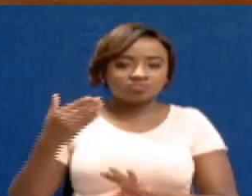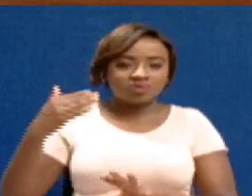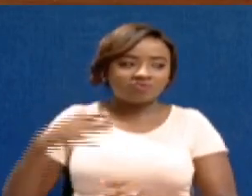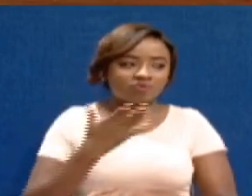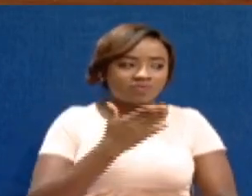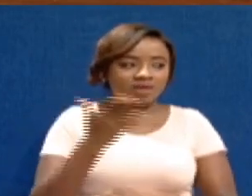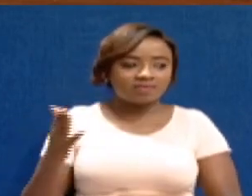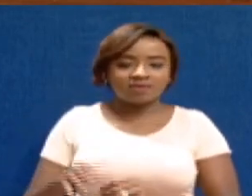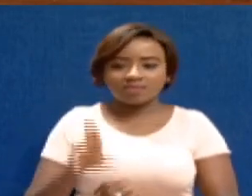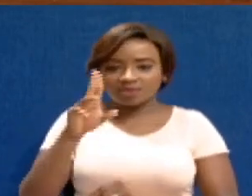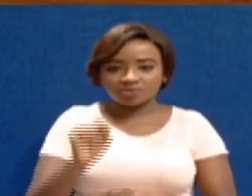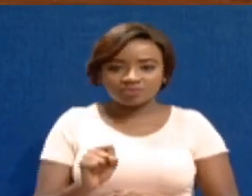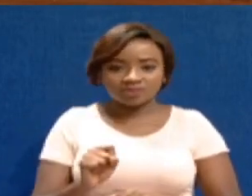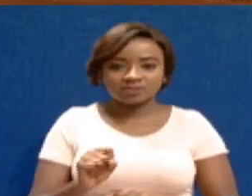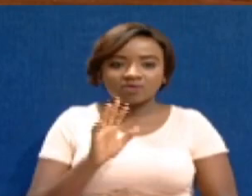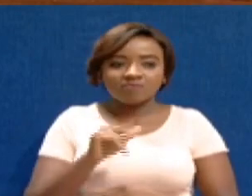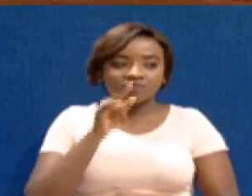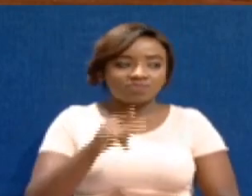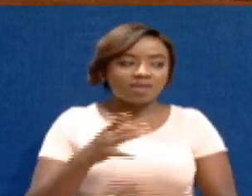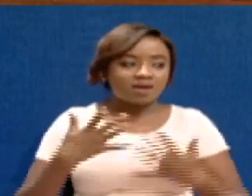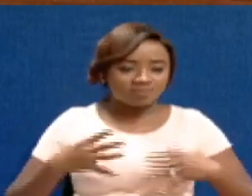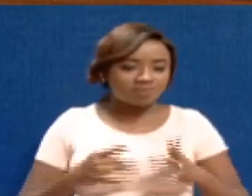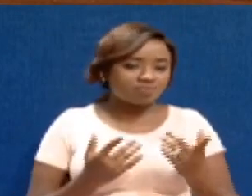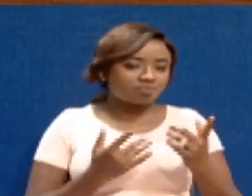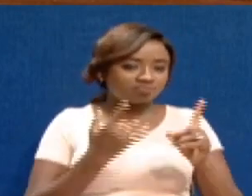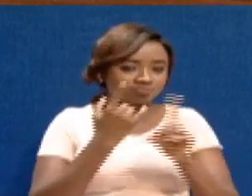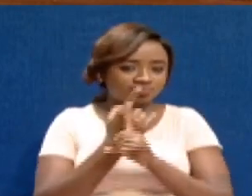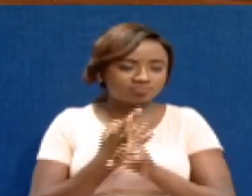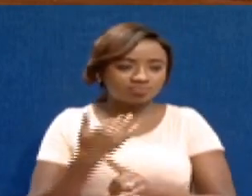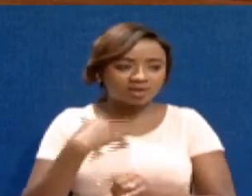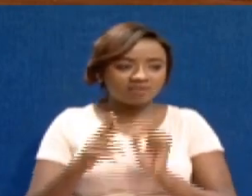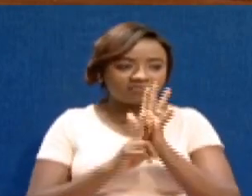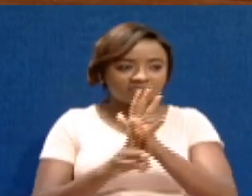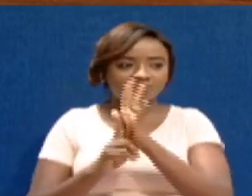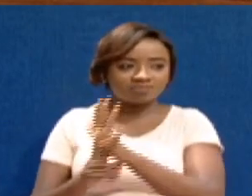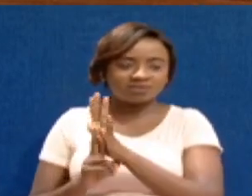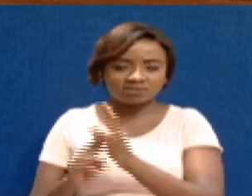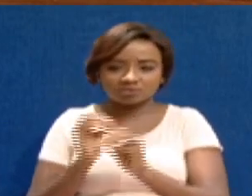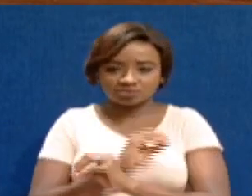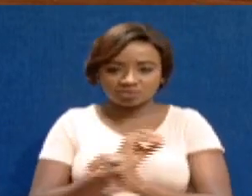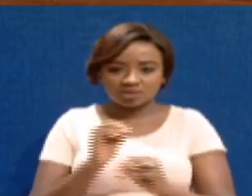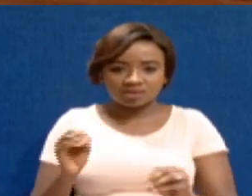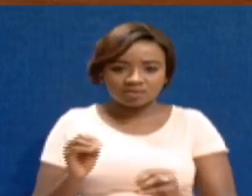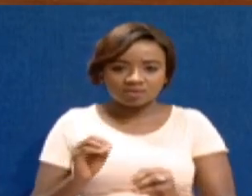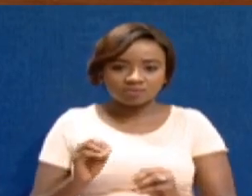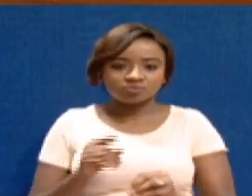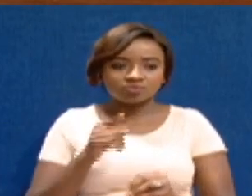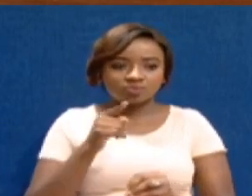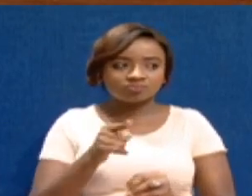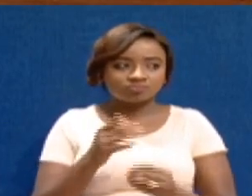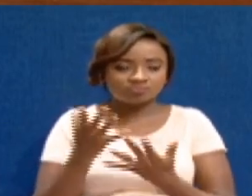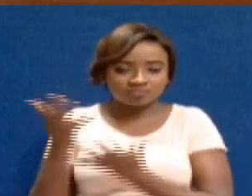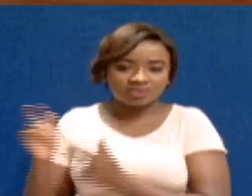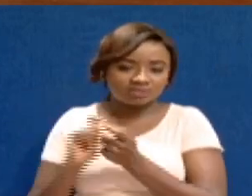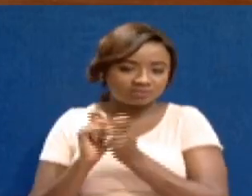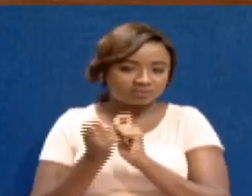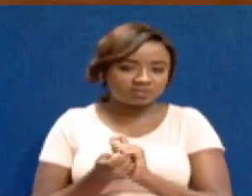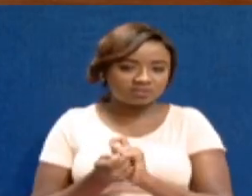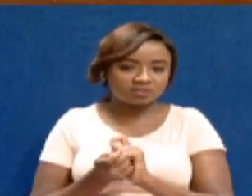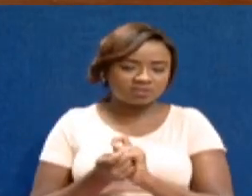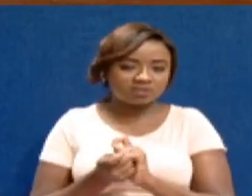there? We're changing. Sorry. Okay. Okay. Let me tell you. Suppose we have the expanded executive, which is the prime minister, deputy prime ministers, and so